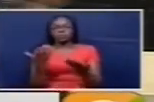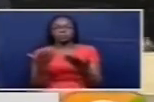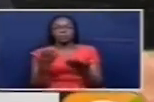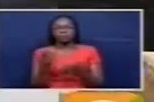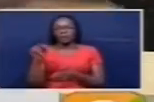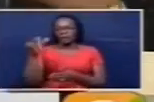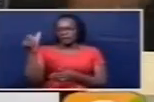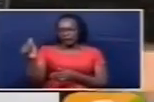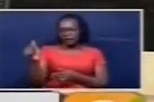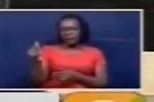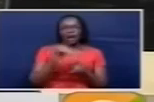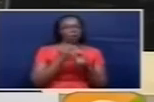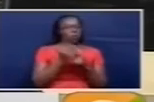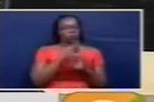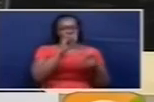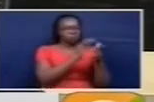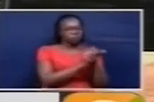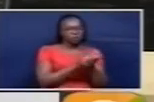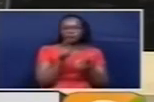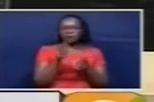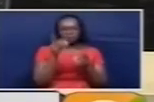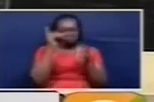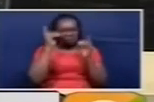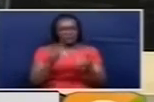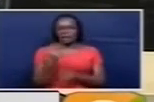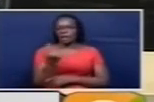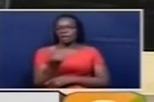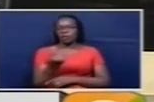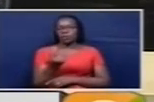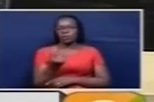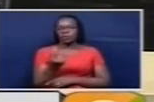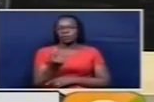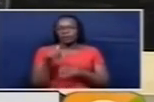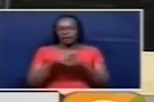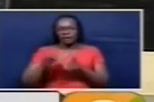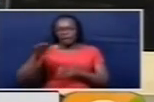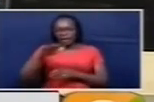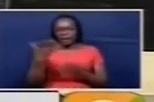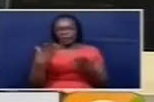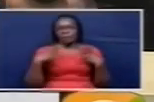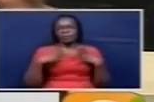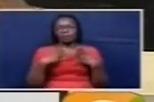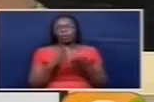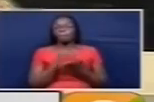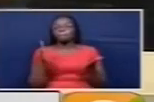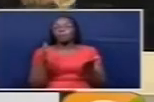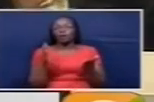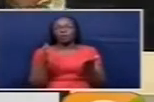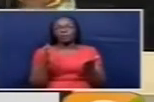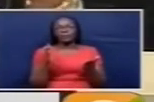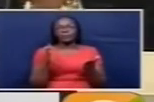Rather the NASA coalition or even Jubilee, going it alone in a constituency where people have opted to